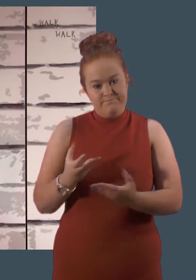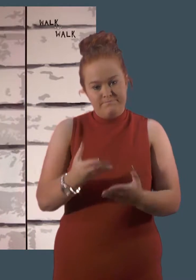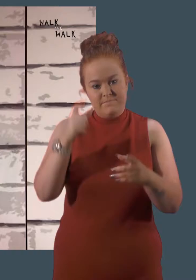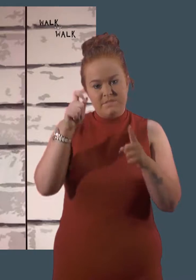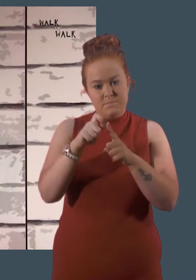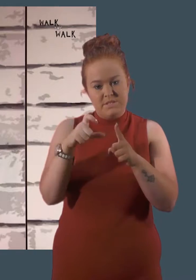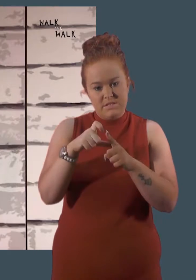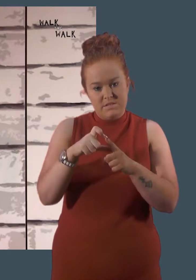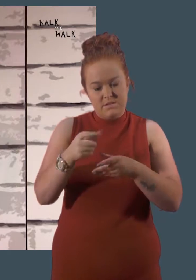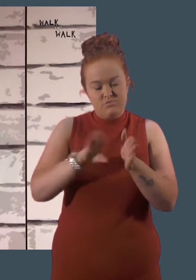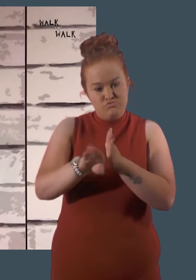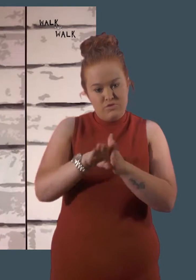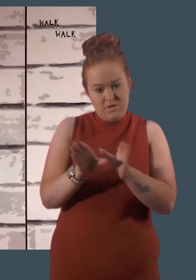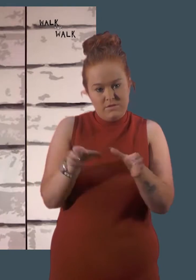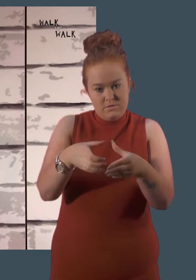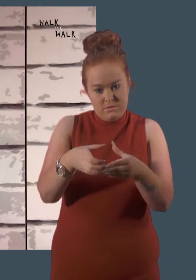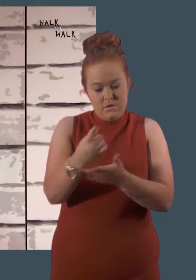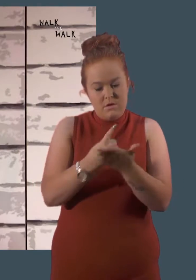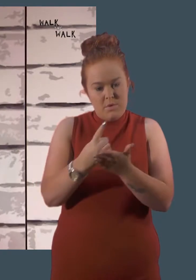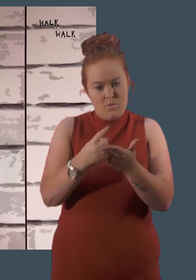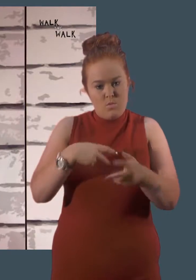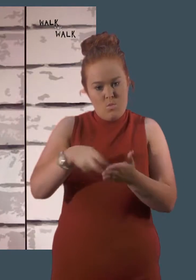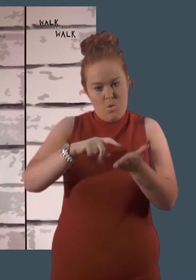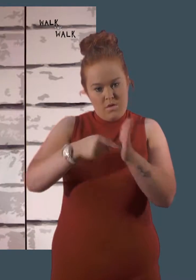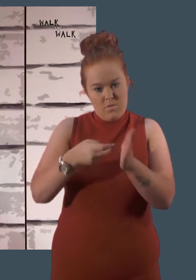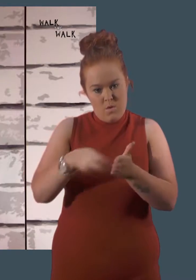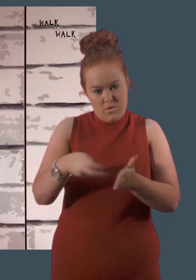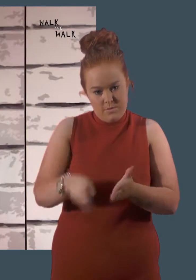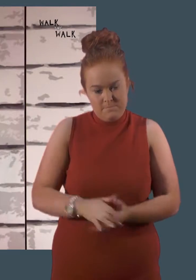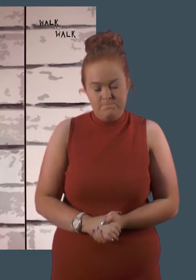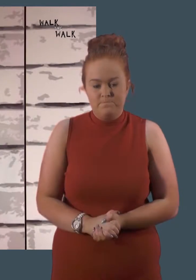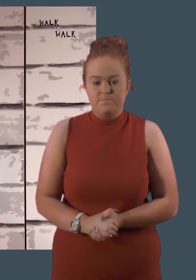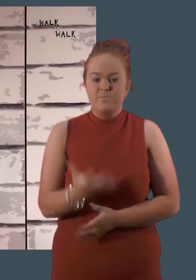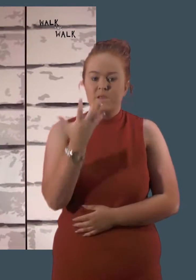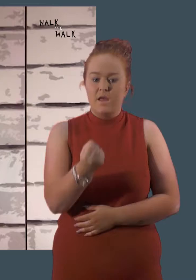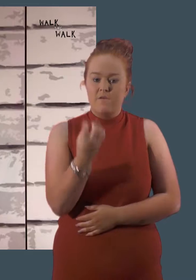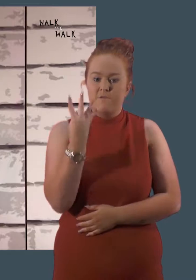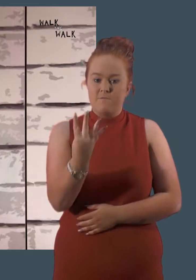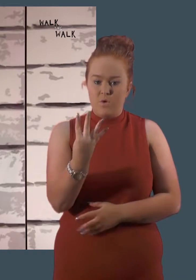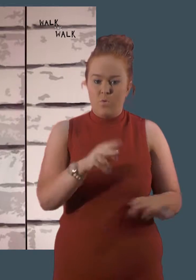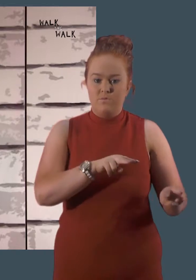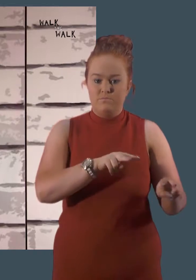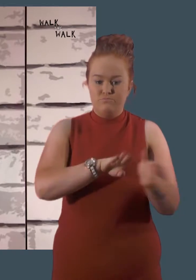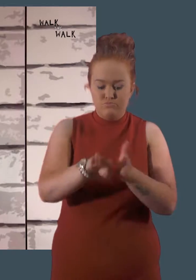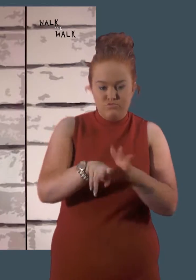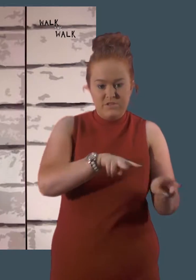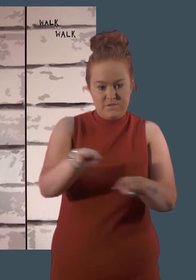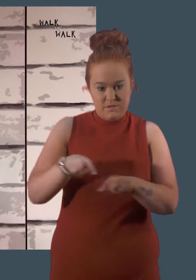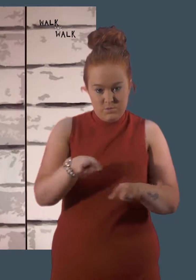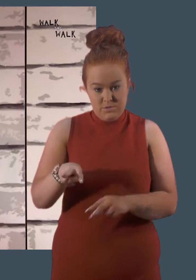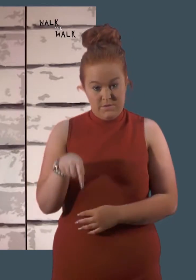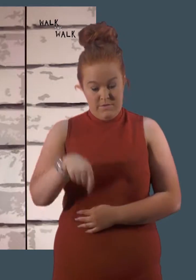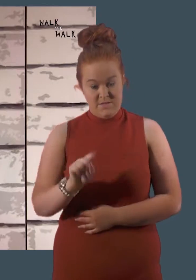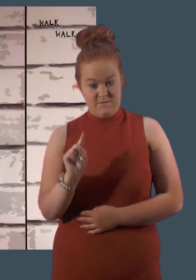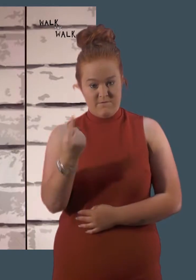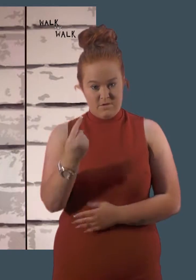Welcome to this Scottish Book Trust Walk the Walk training. My name is Claire Askew and I deliver CPD training sessions around Walk the Walk